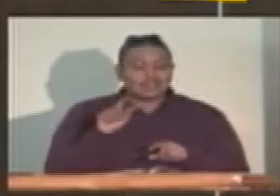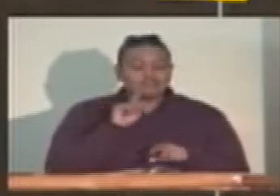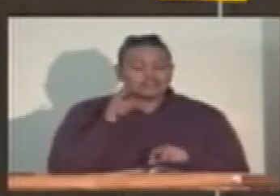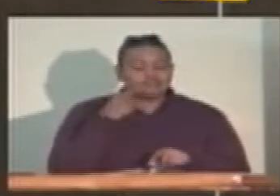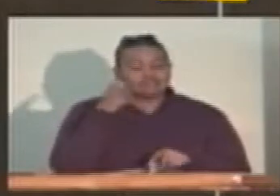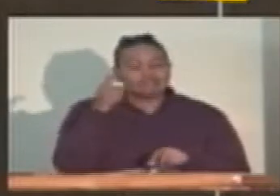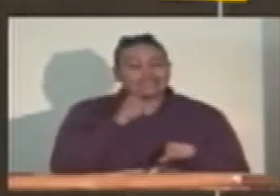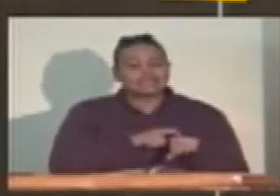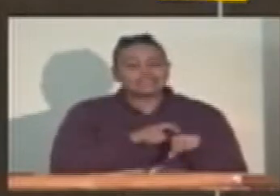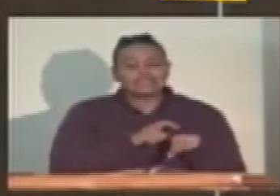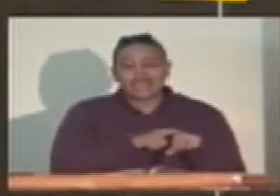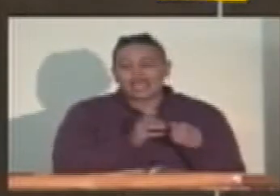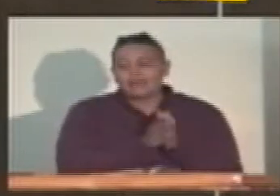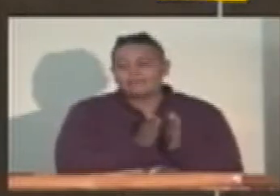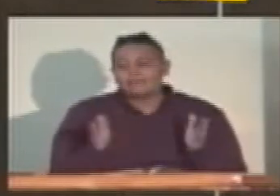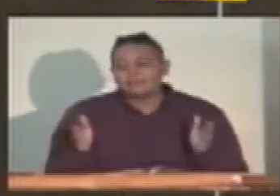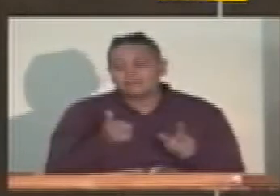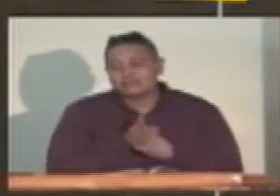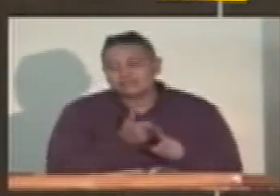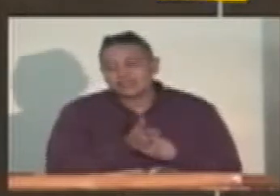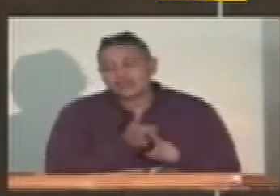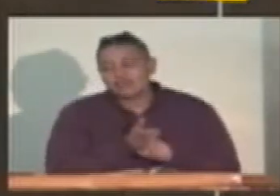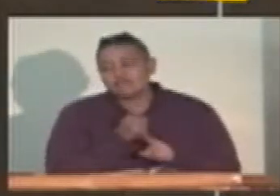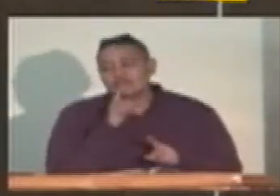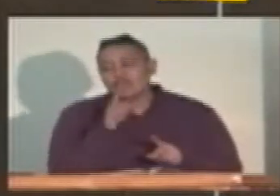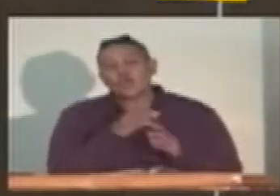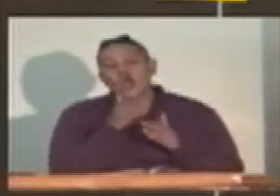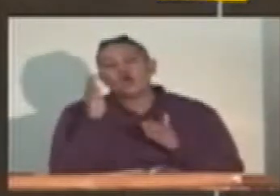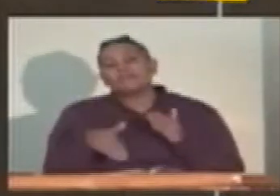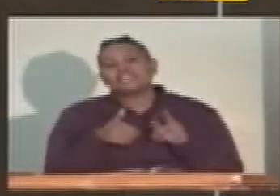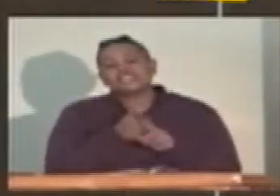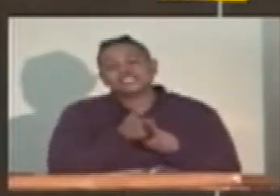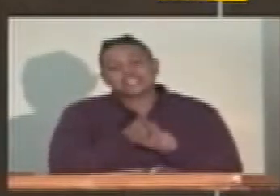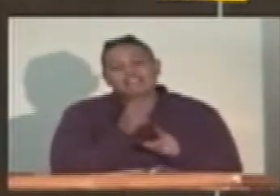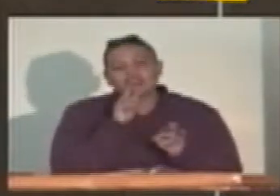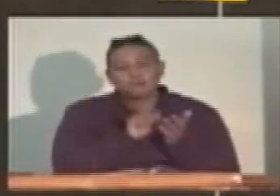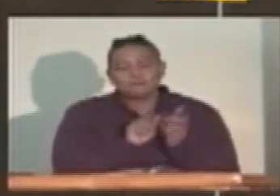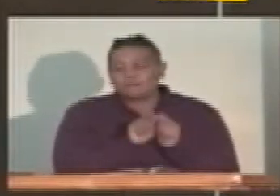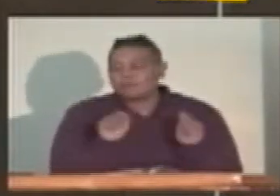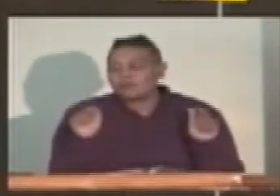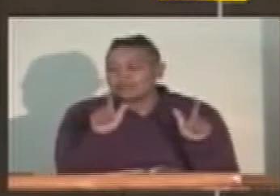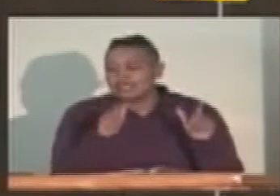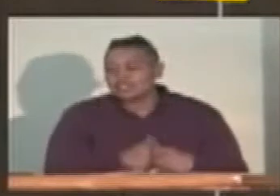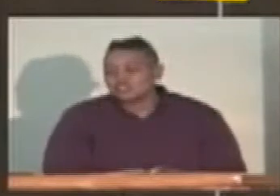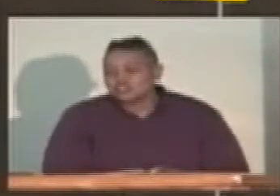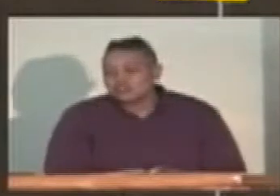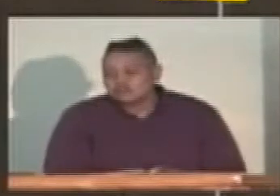indicate a timeline on the completion and publication?